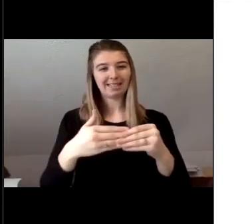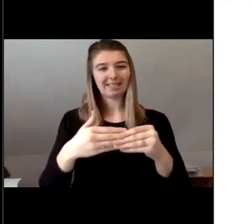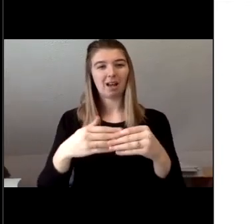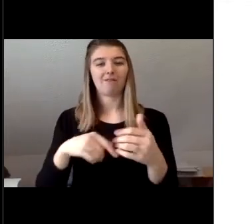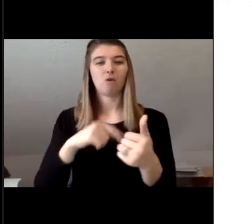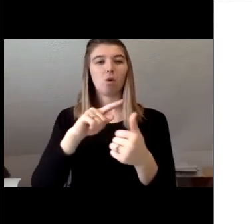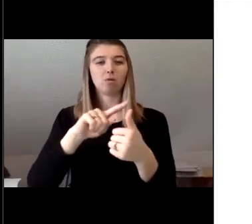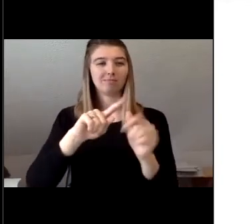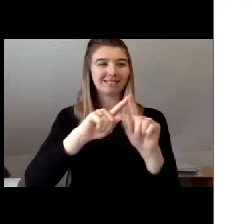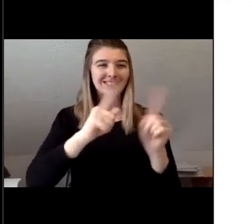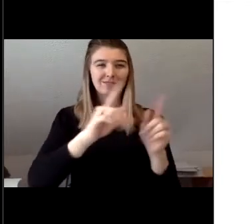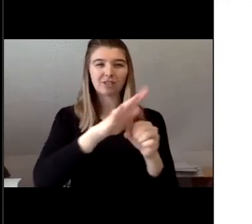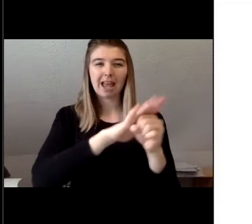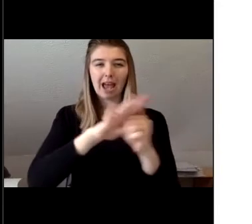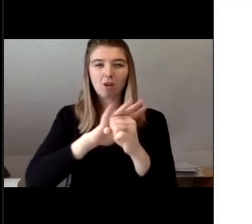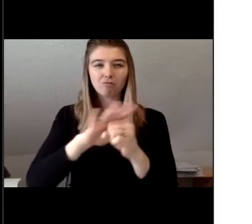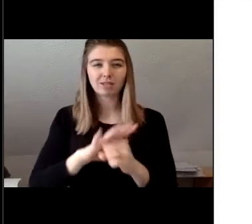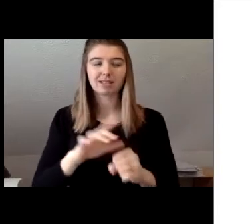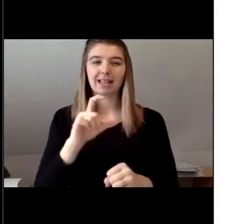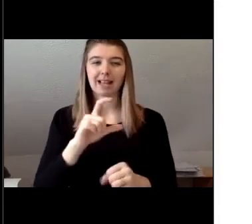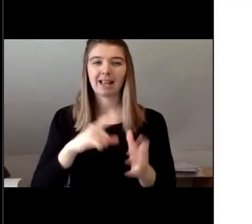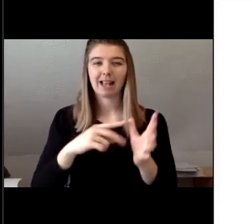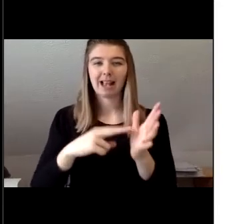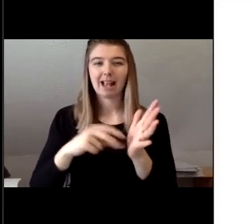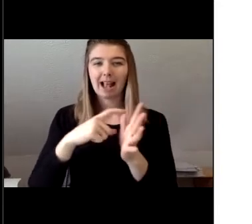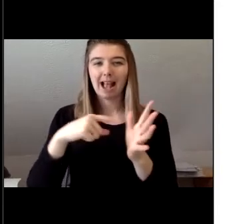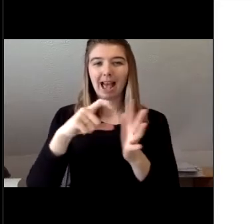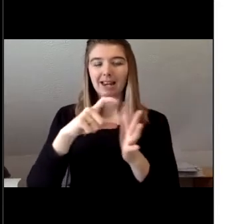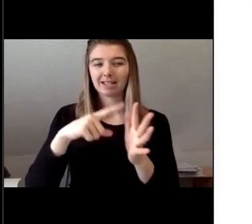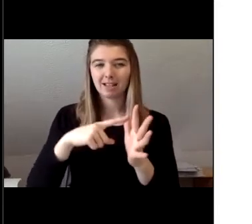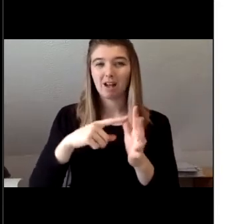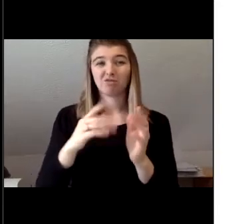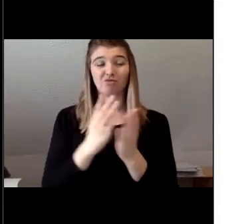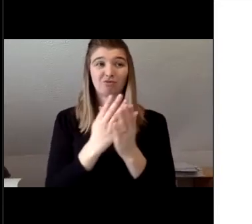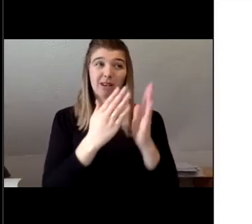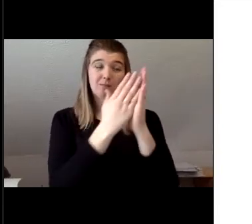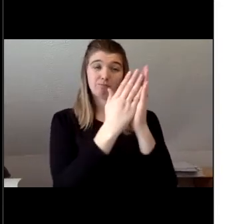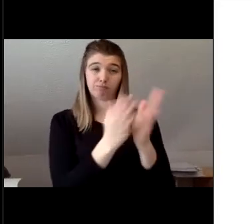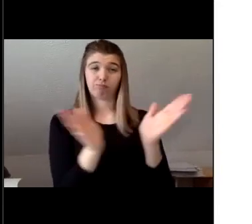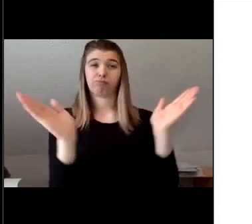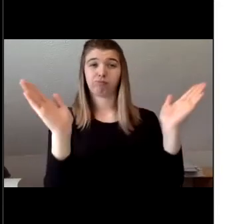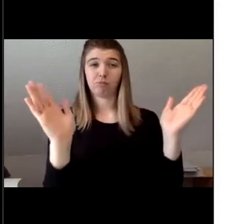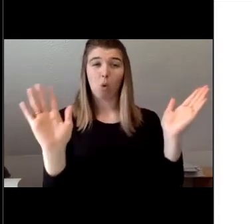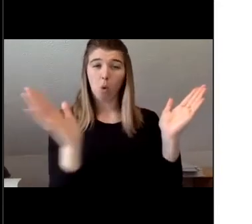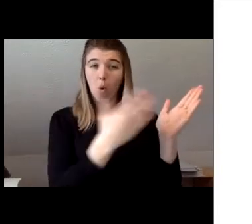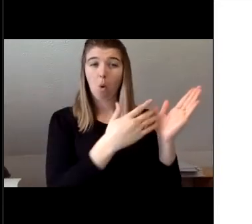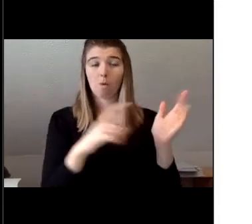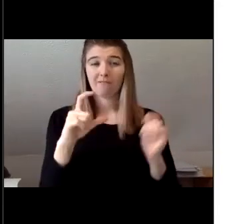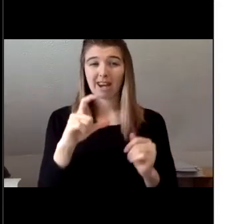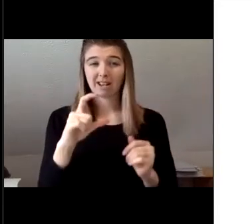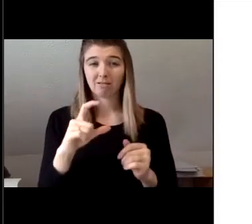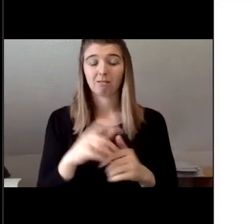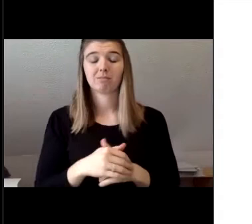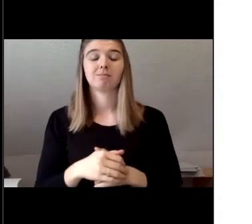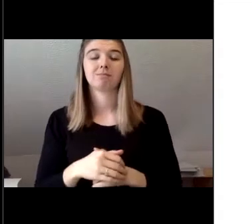British Columbia, Yukon regions. So these span really coast to coast to coast in Canada, and they cover large